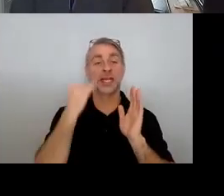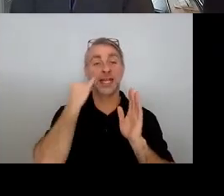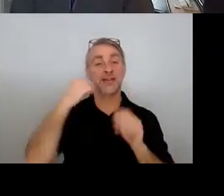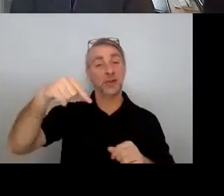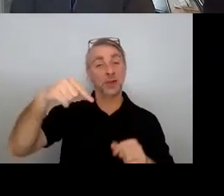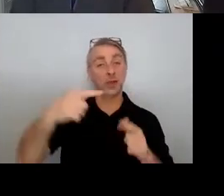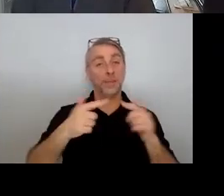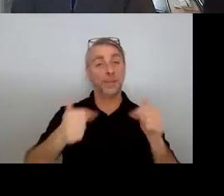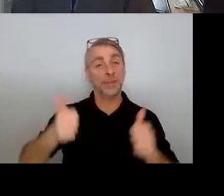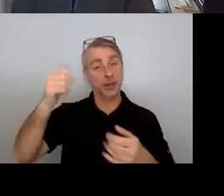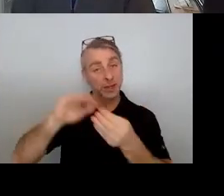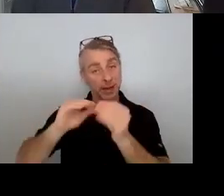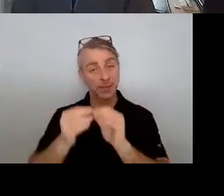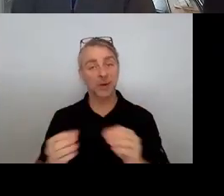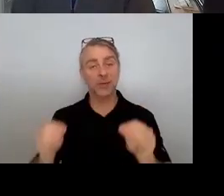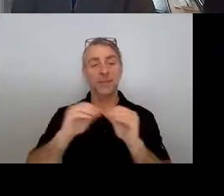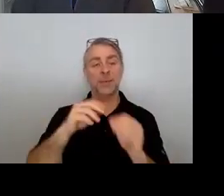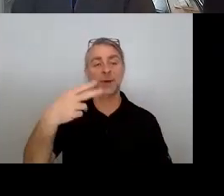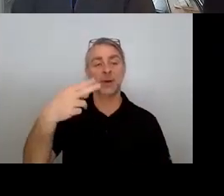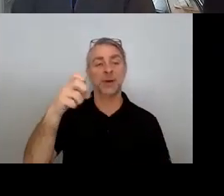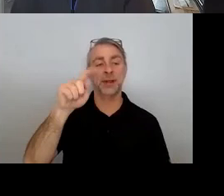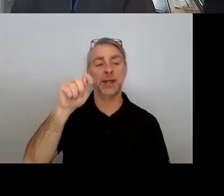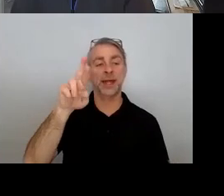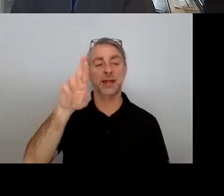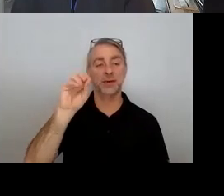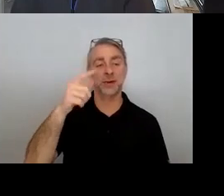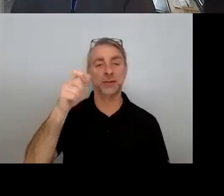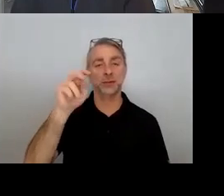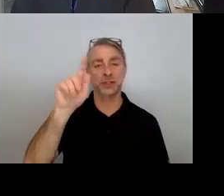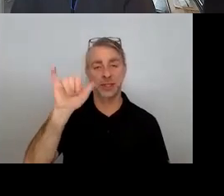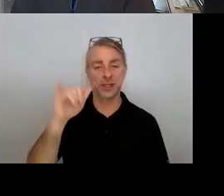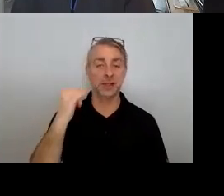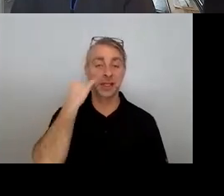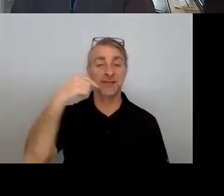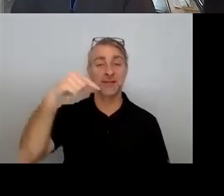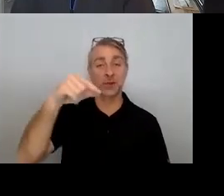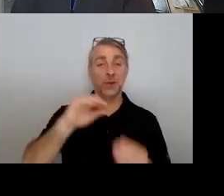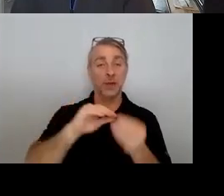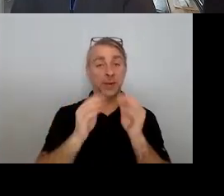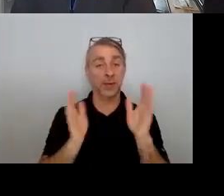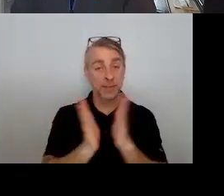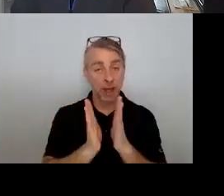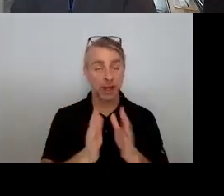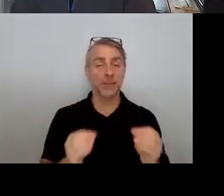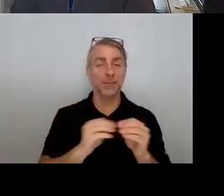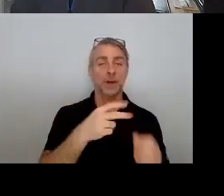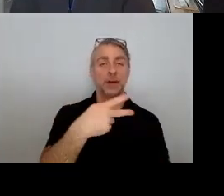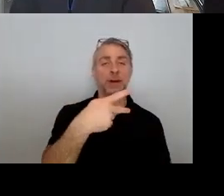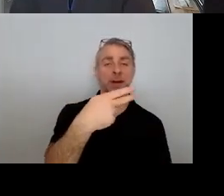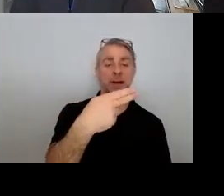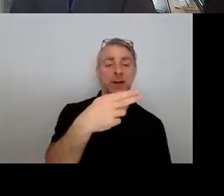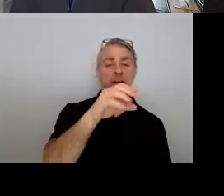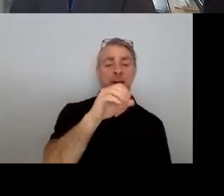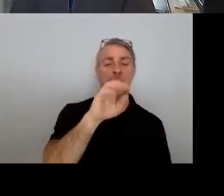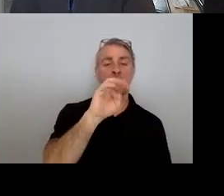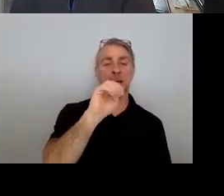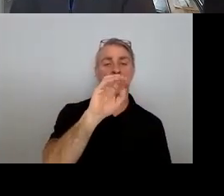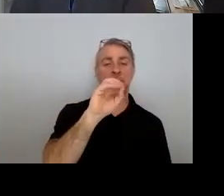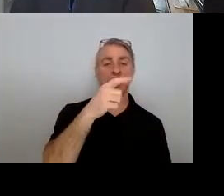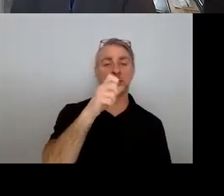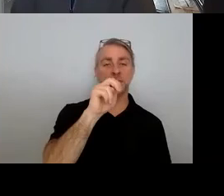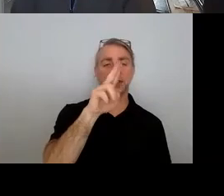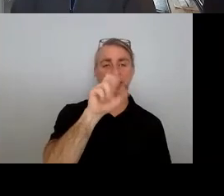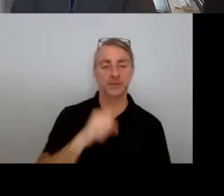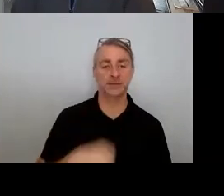will be indicate more of a homogeneous distribution of effect sizes. Then we have our tau squared